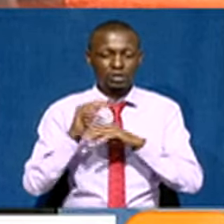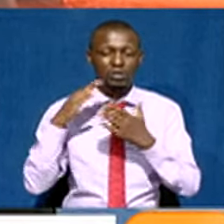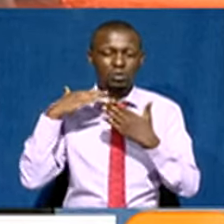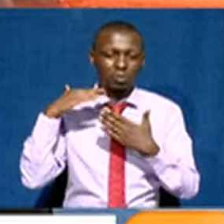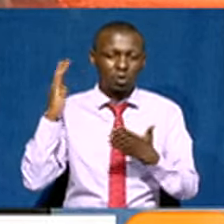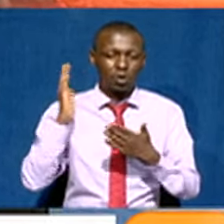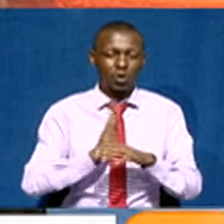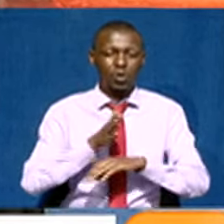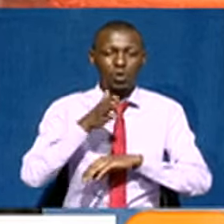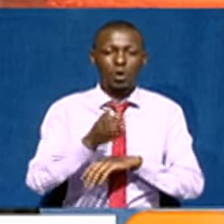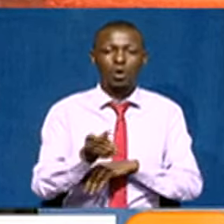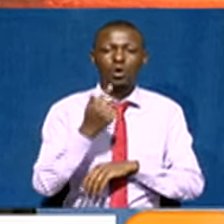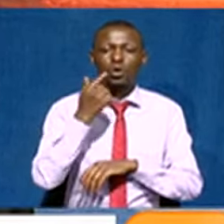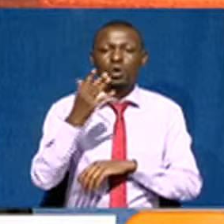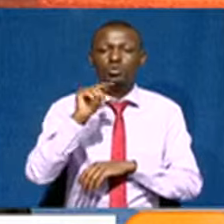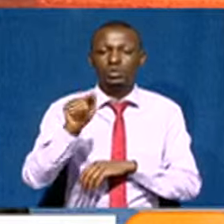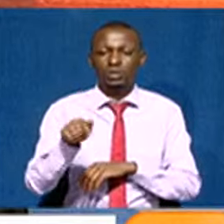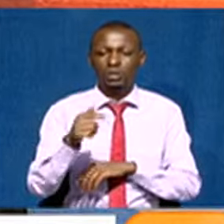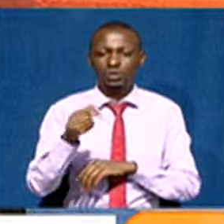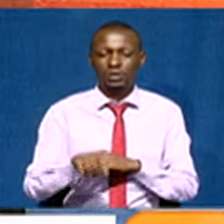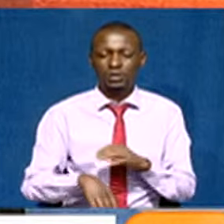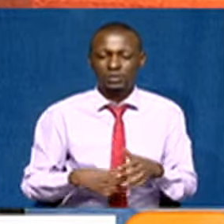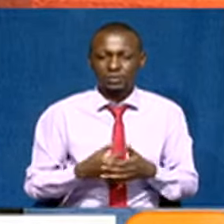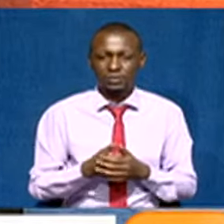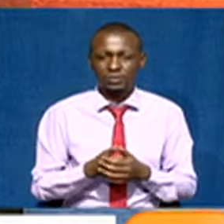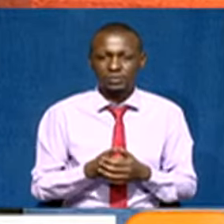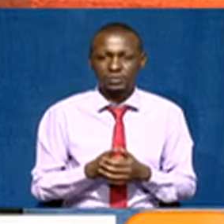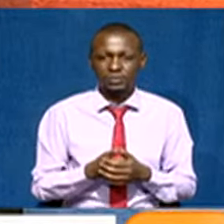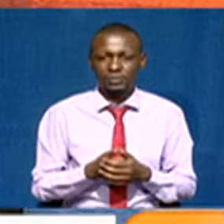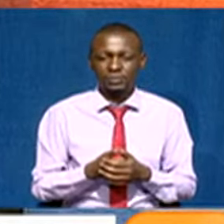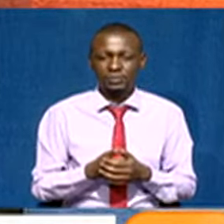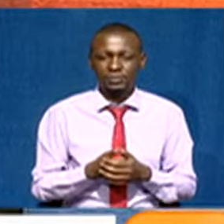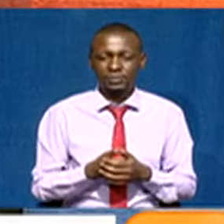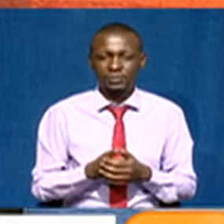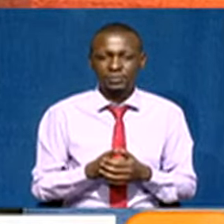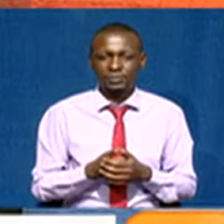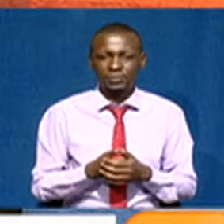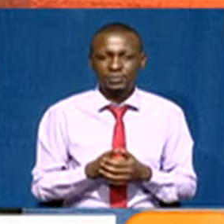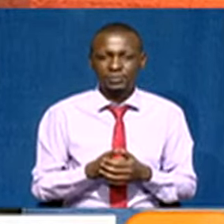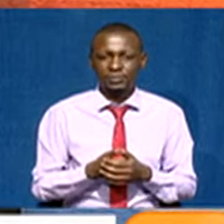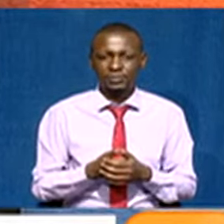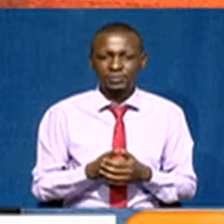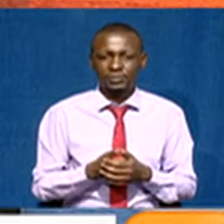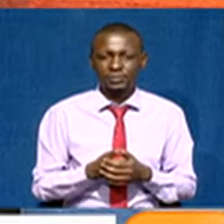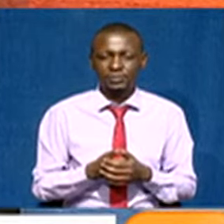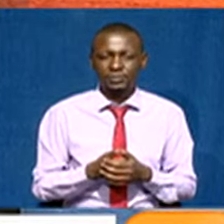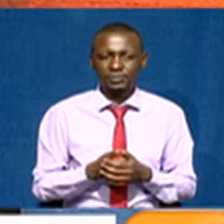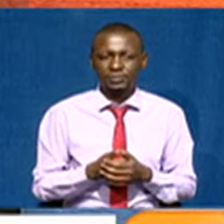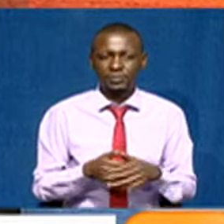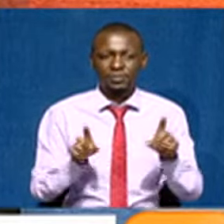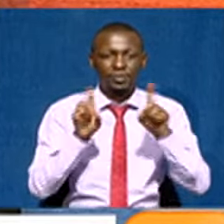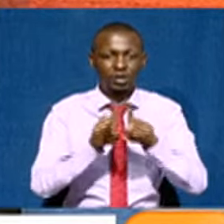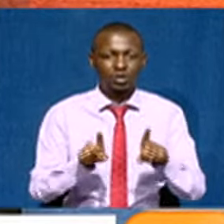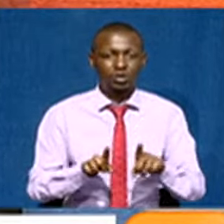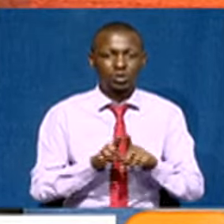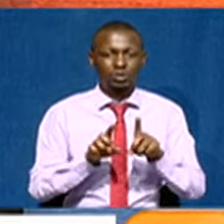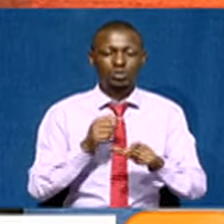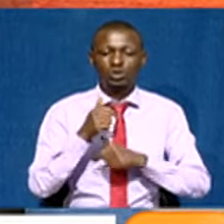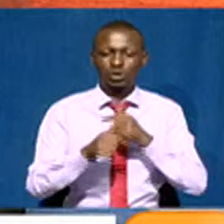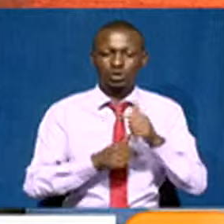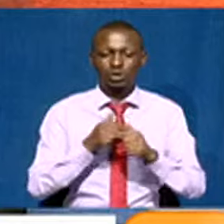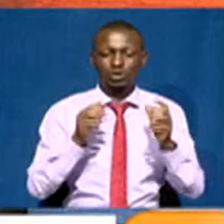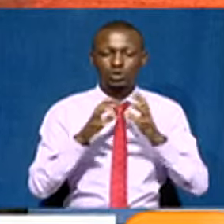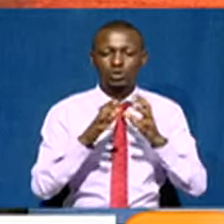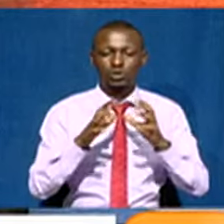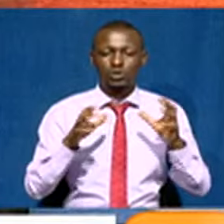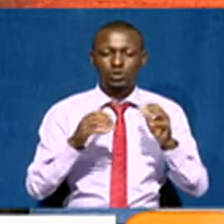course we are working there. So we haven't stopped yet. We've seen our asset base grow from that 75,000